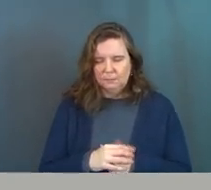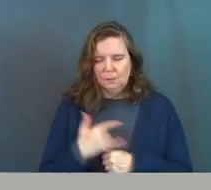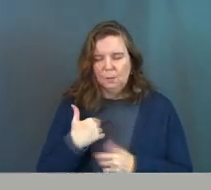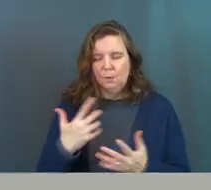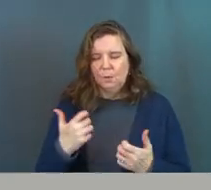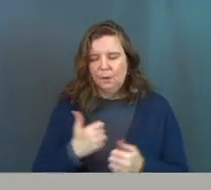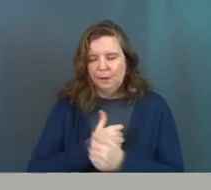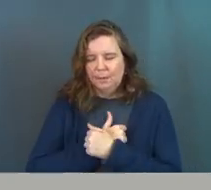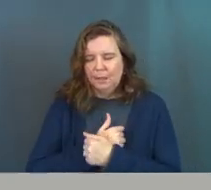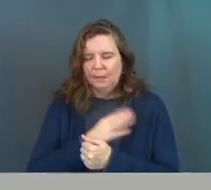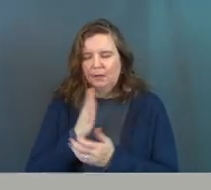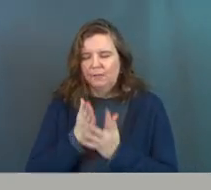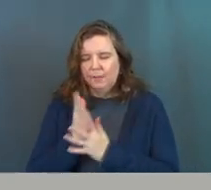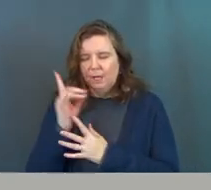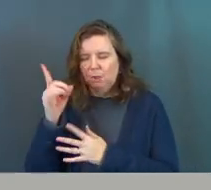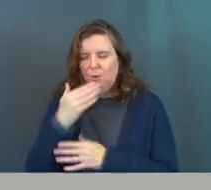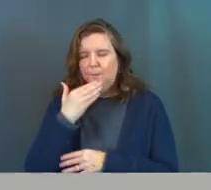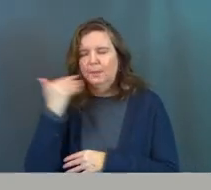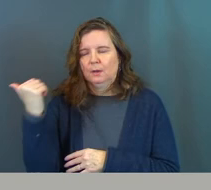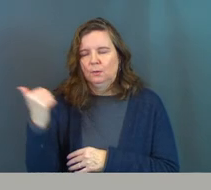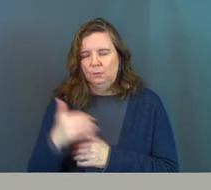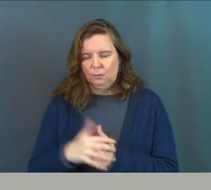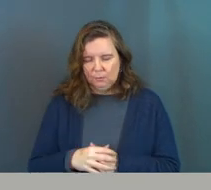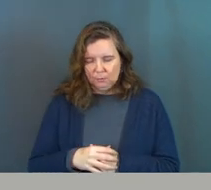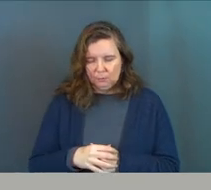And we want to be loved by you better.